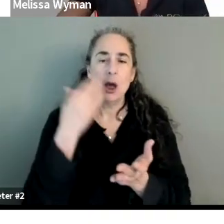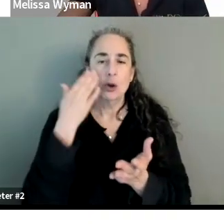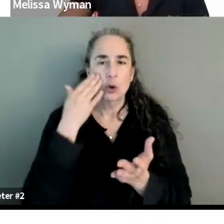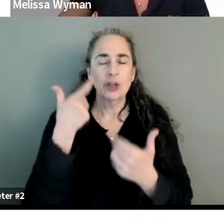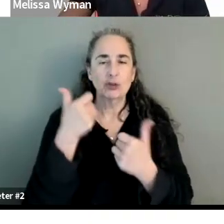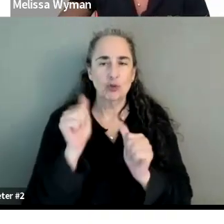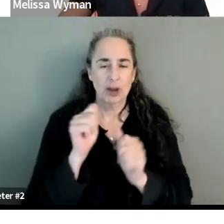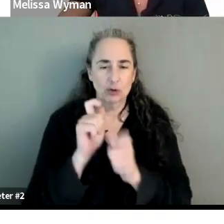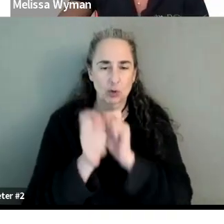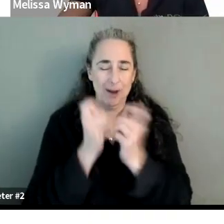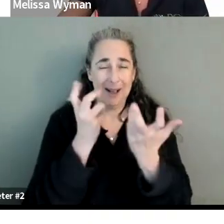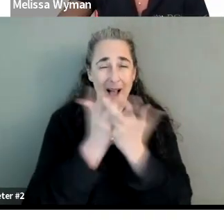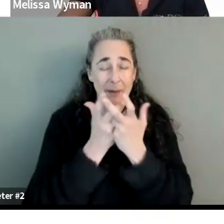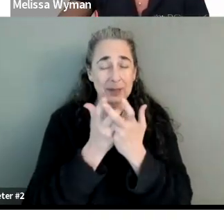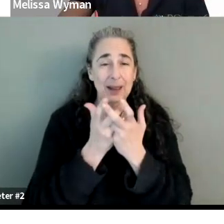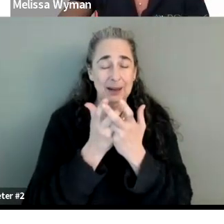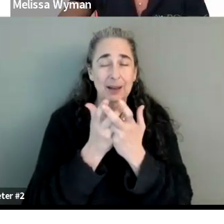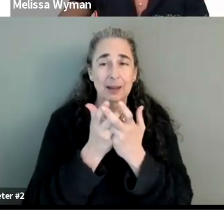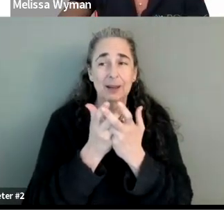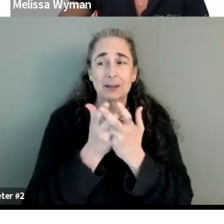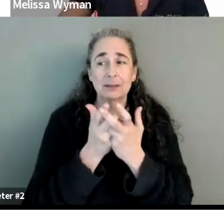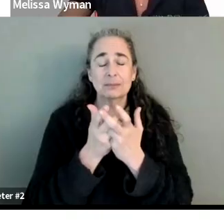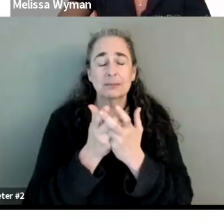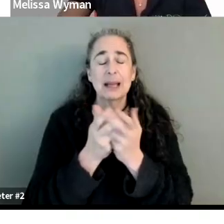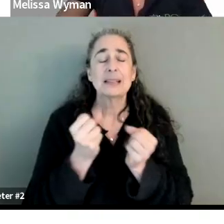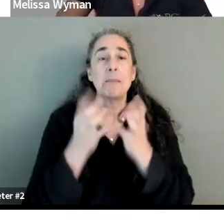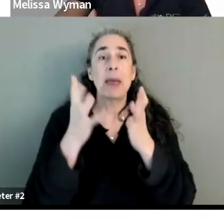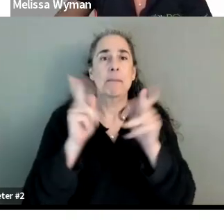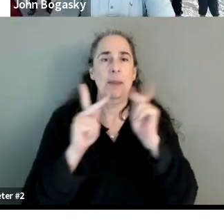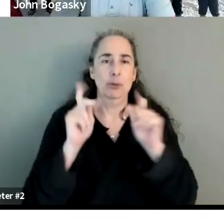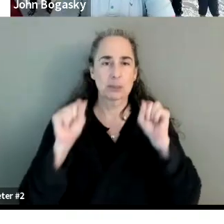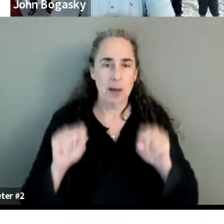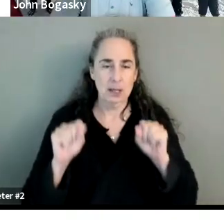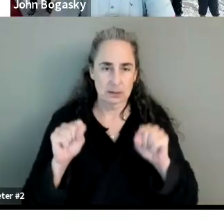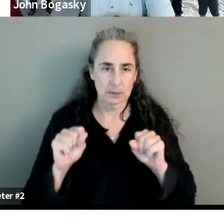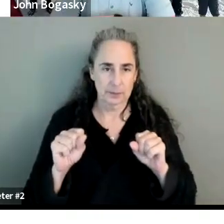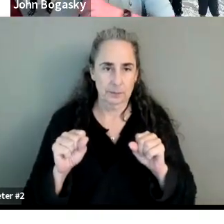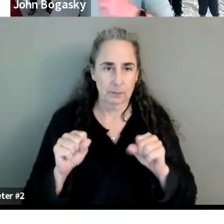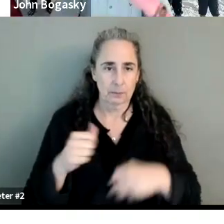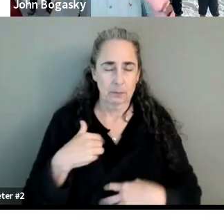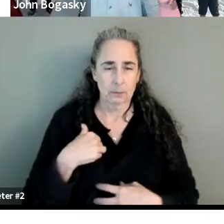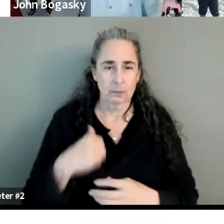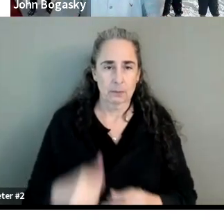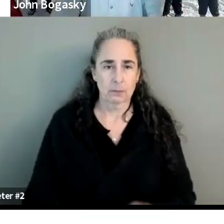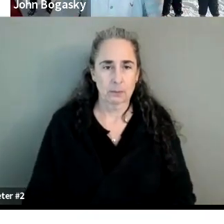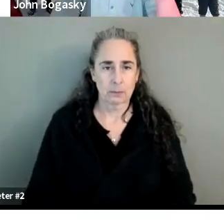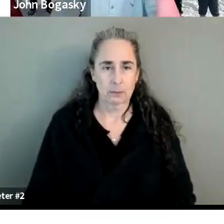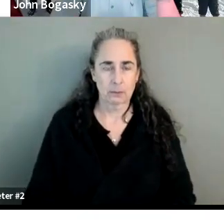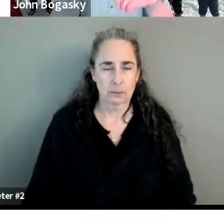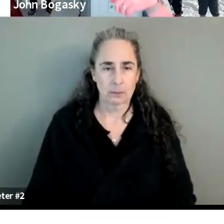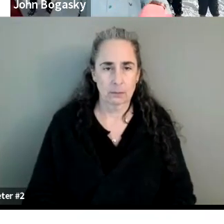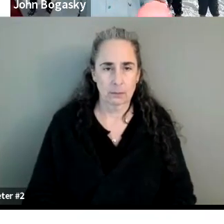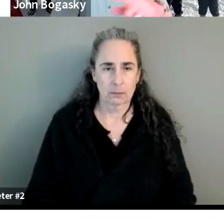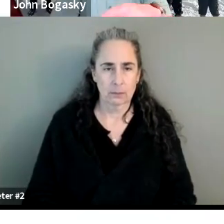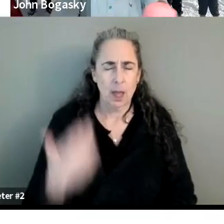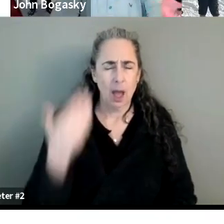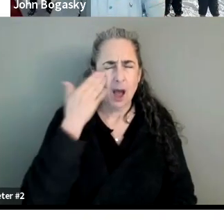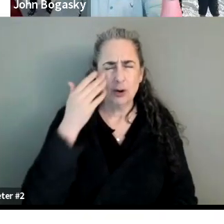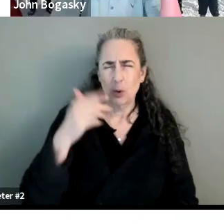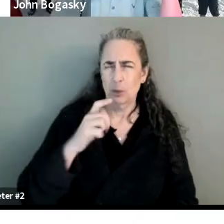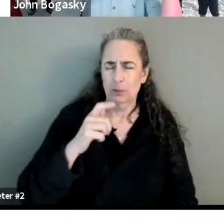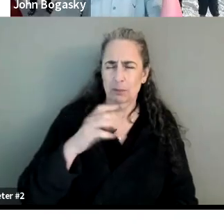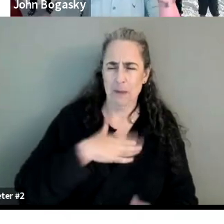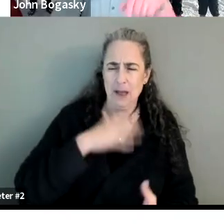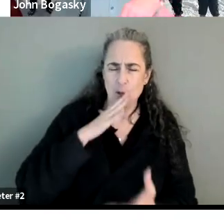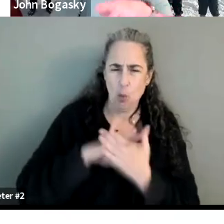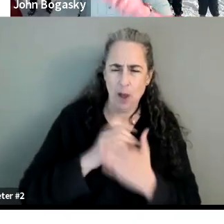try to accommodate everybody, as much as they can. So, Yeah, and I don't know um, that anybody, that my wife or I or